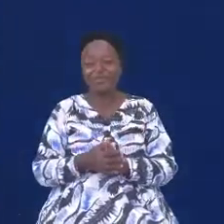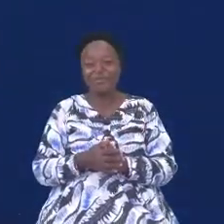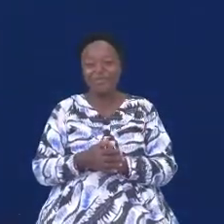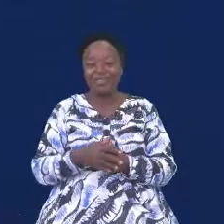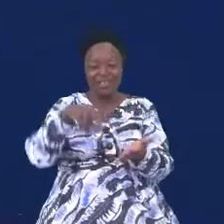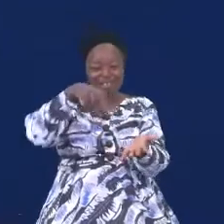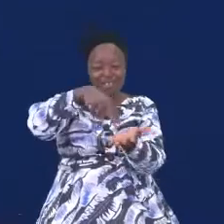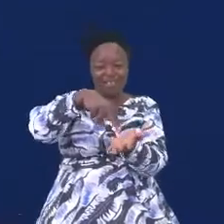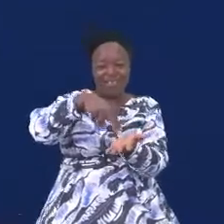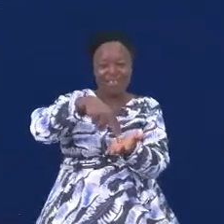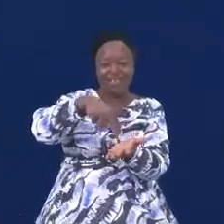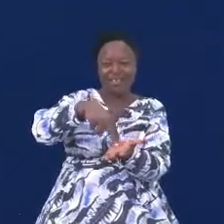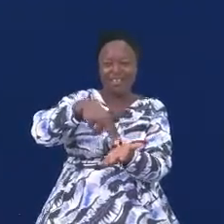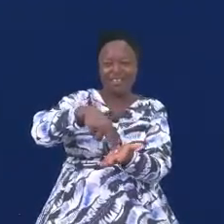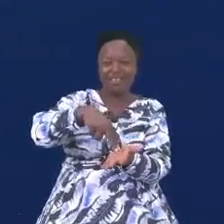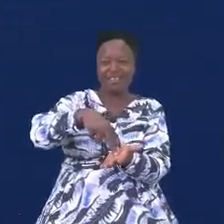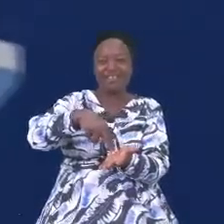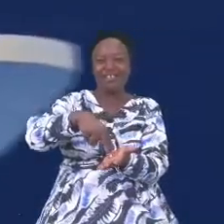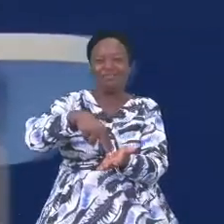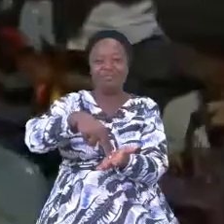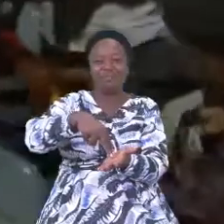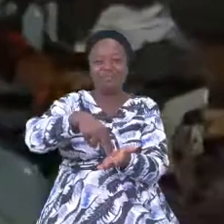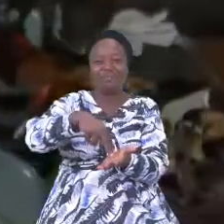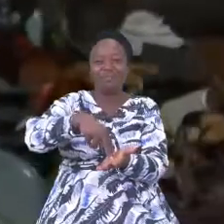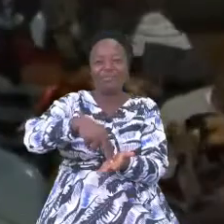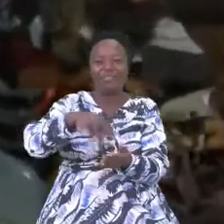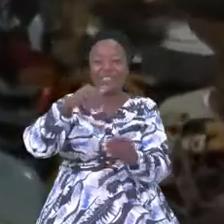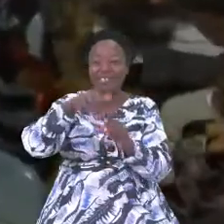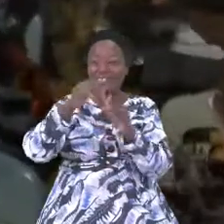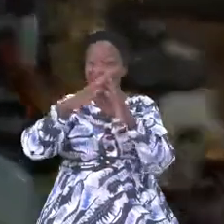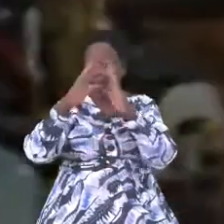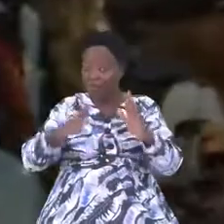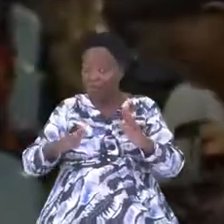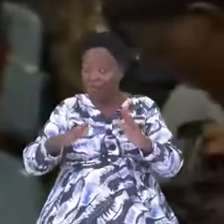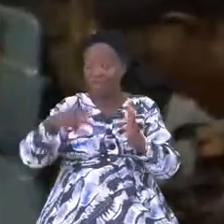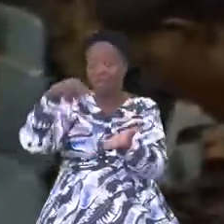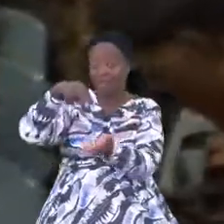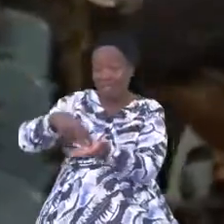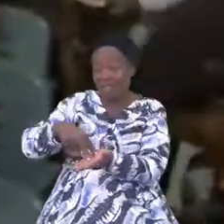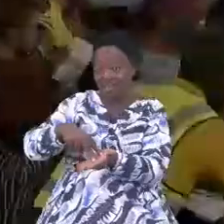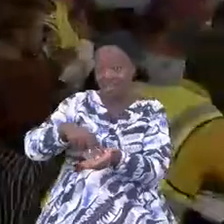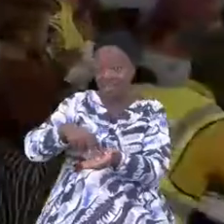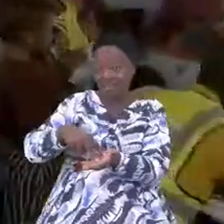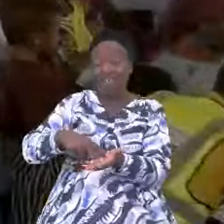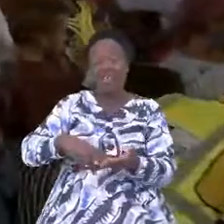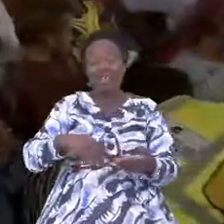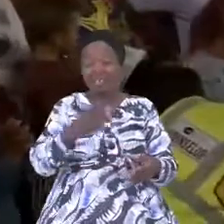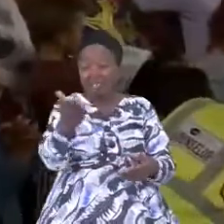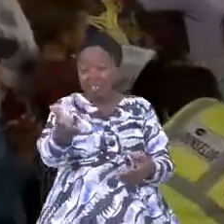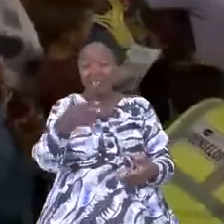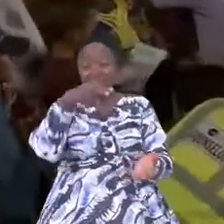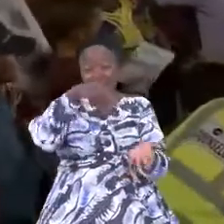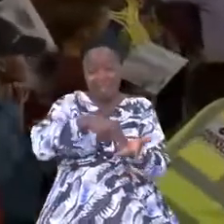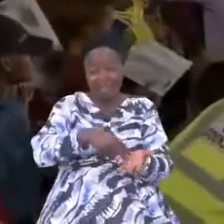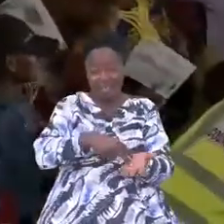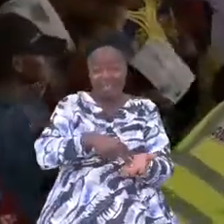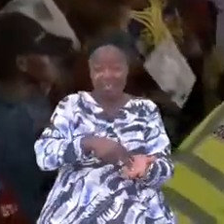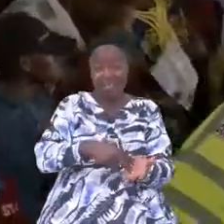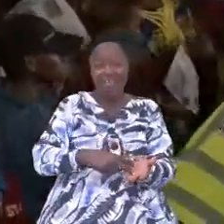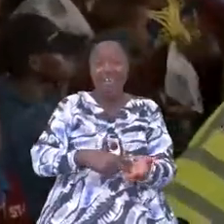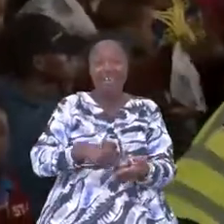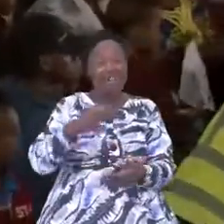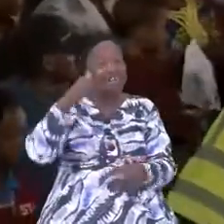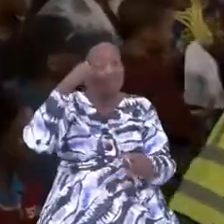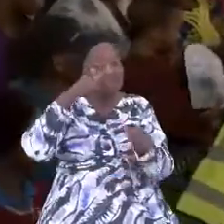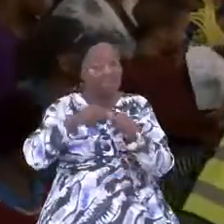stand up wherever you are. If you cannot stand up now, after the final amen, the power of God will touch